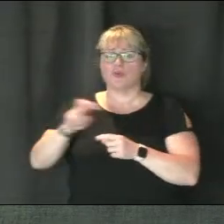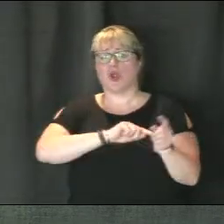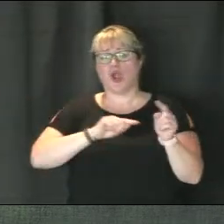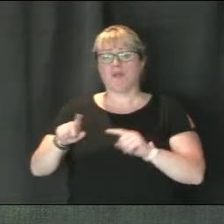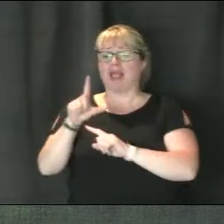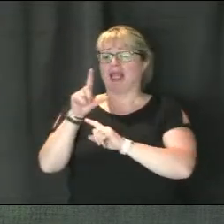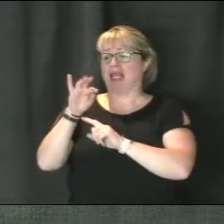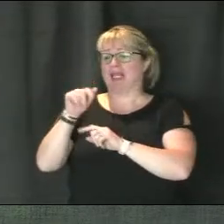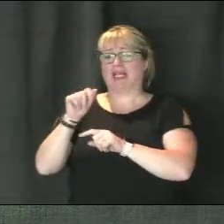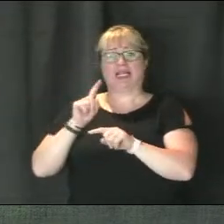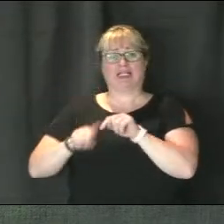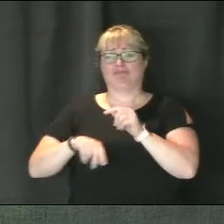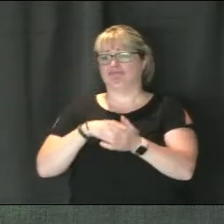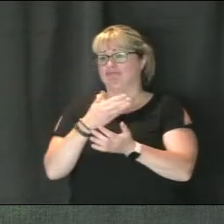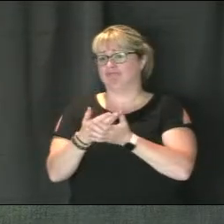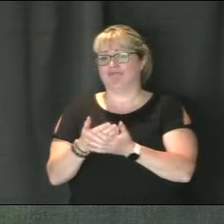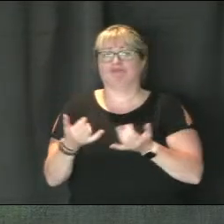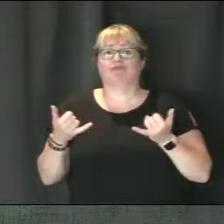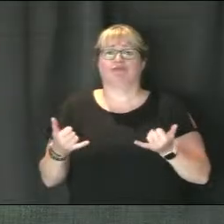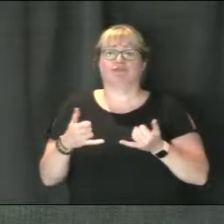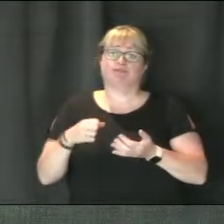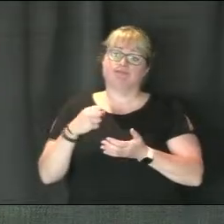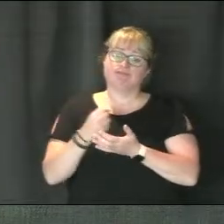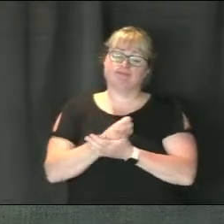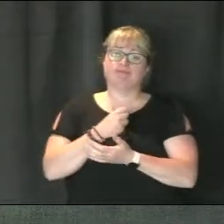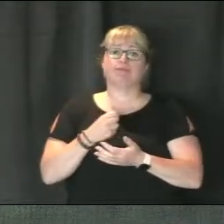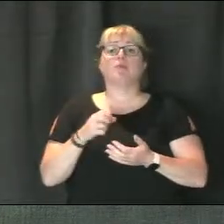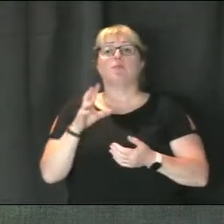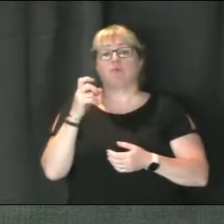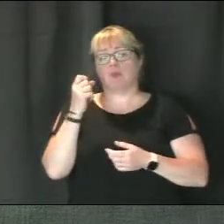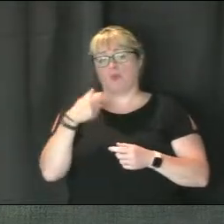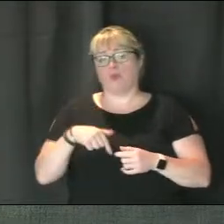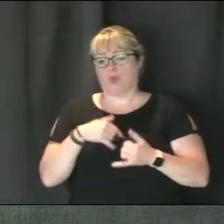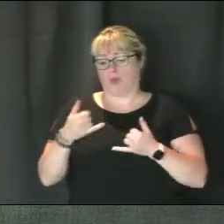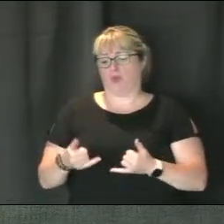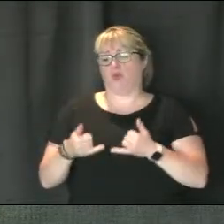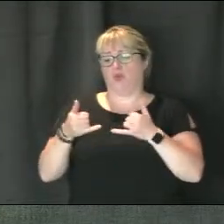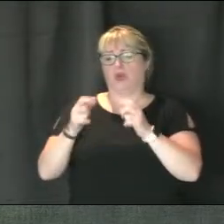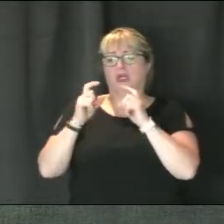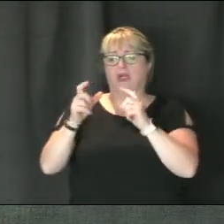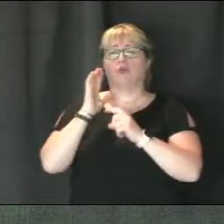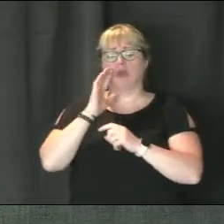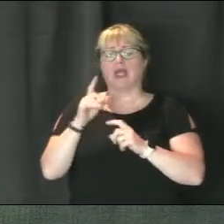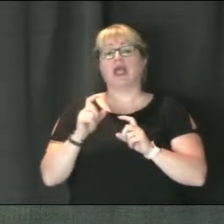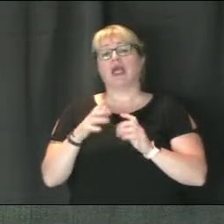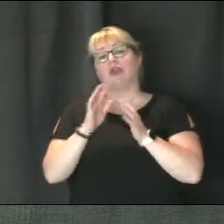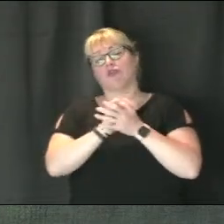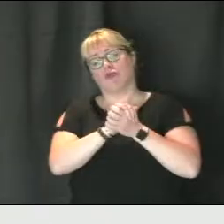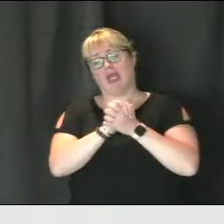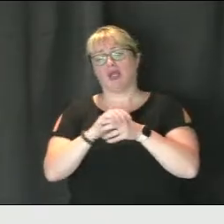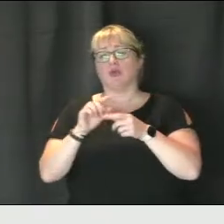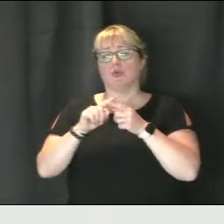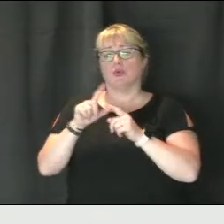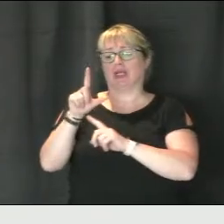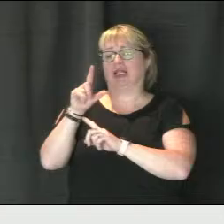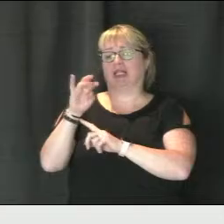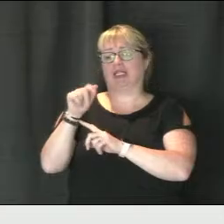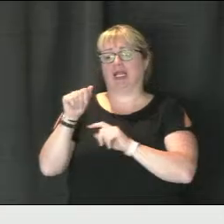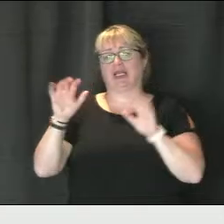is unable to join us for today's ceremony, but we will ensure she receives her award. Congratulations, Linda.